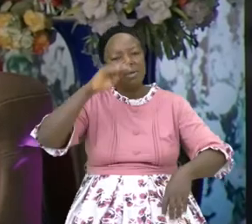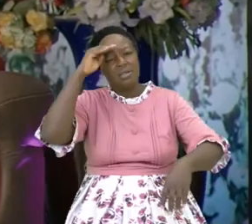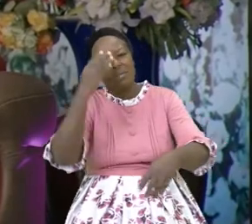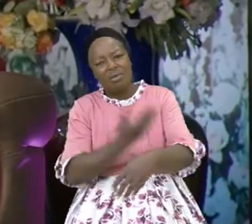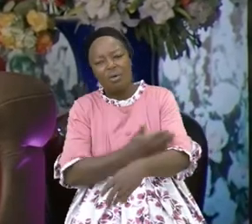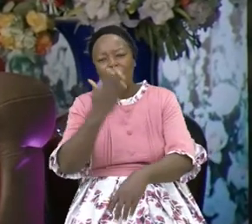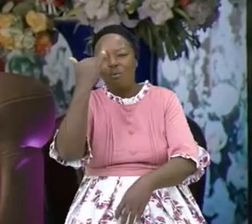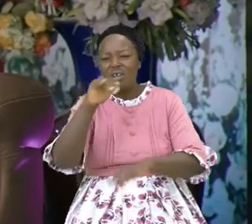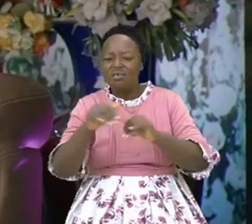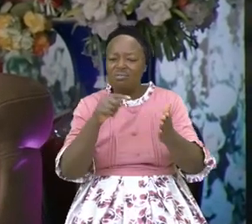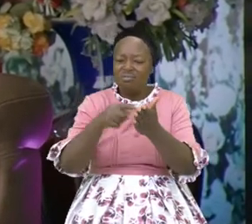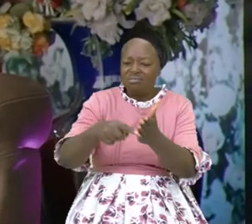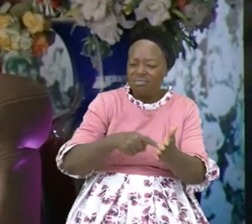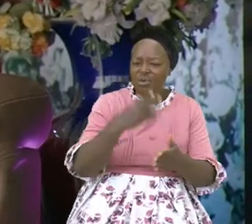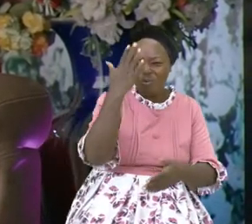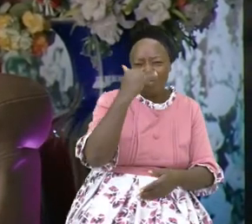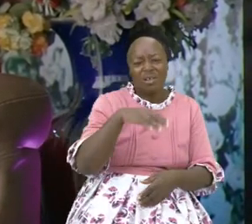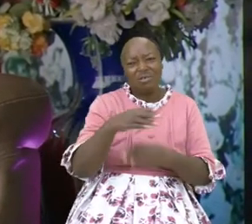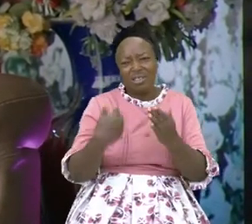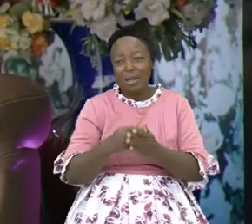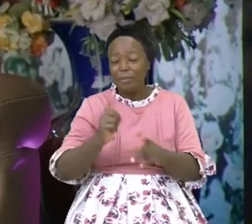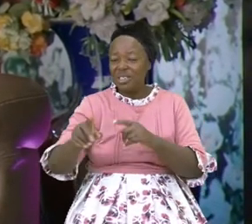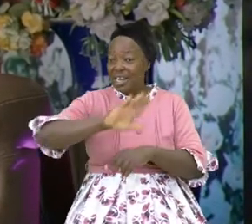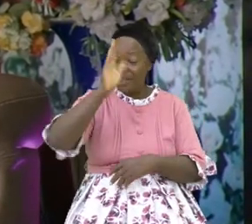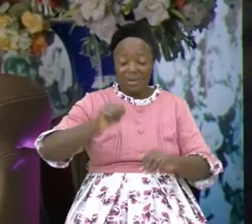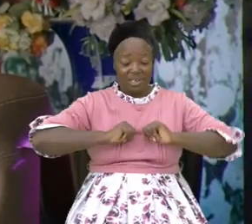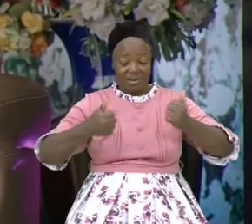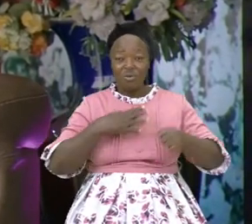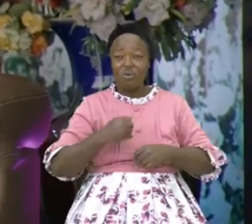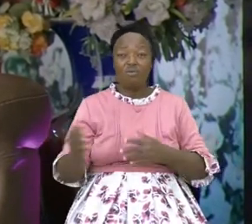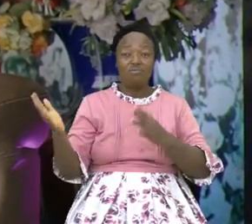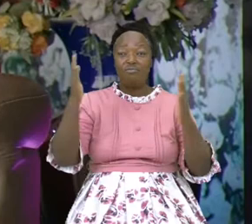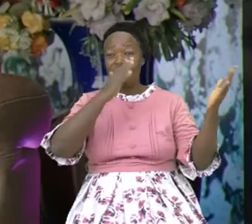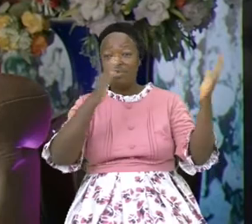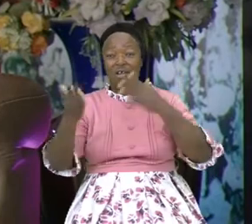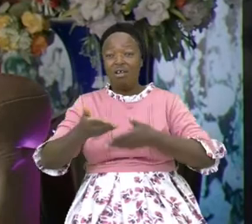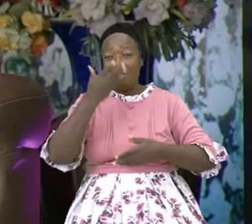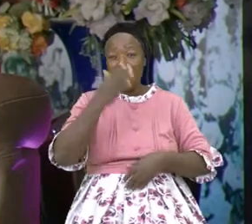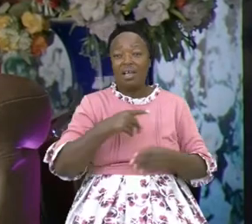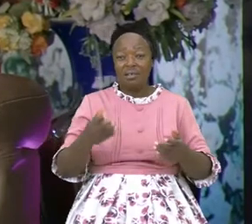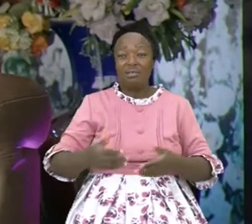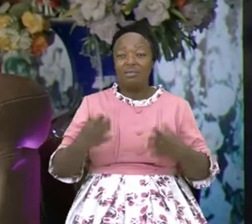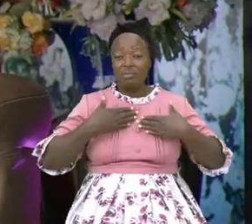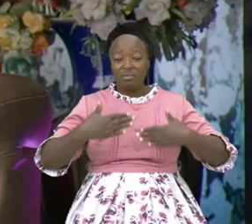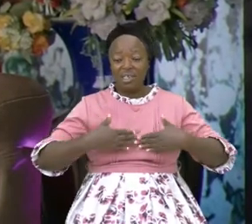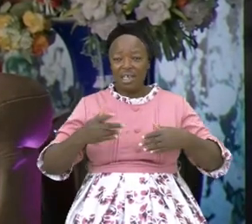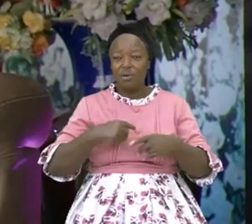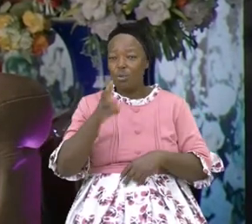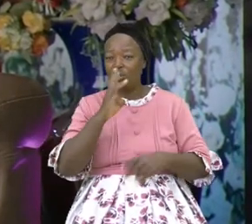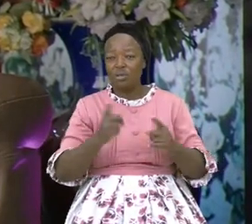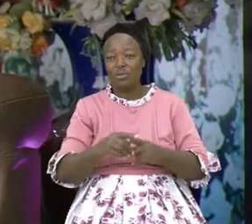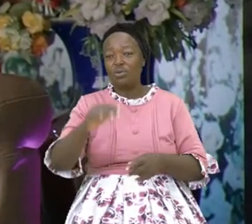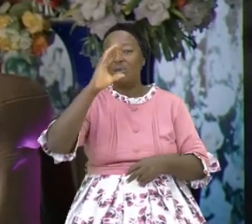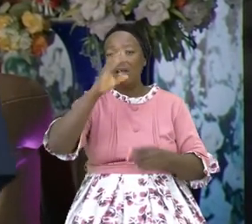go that way? He'll never deny you of air to breathe, of water to drink, of breakfast to take, of the